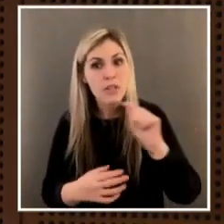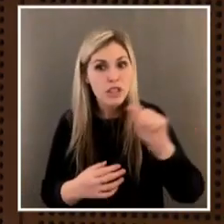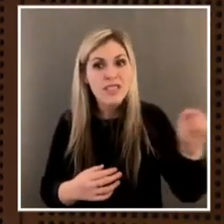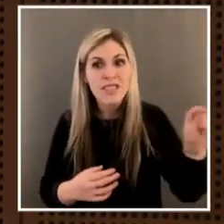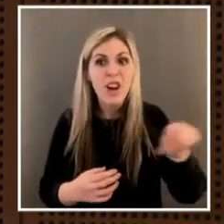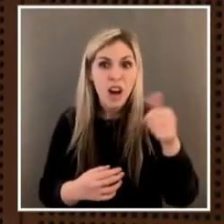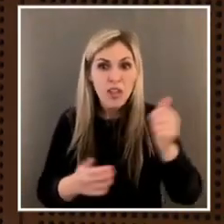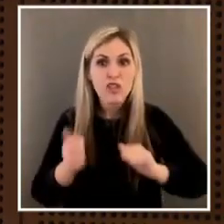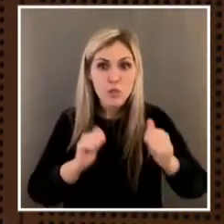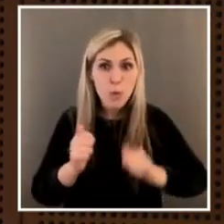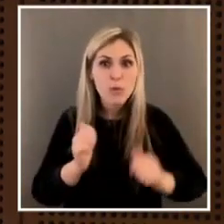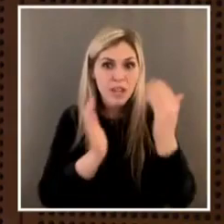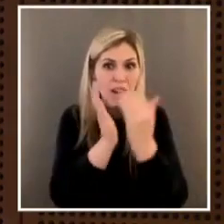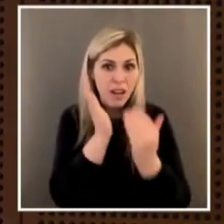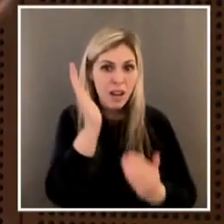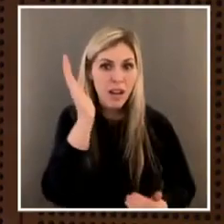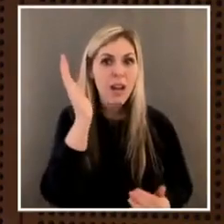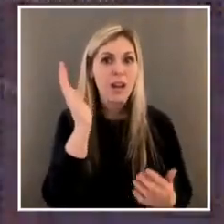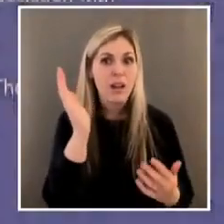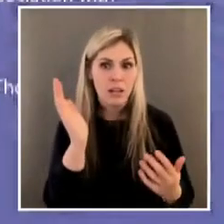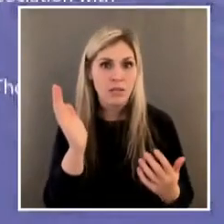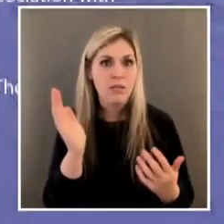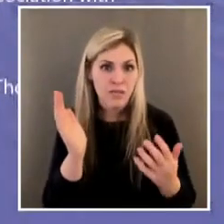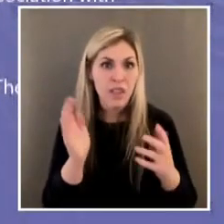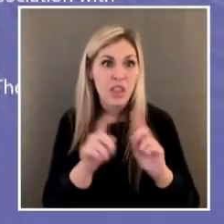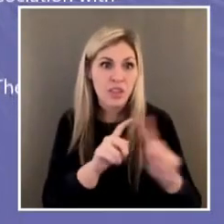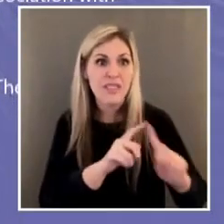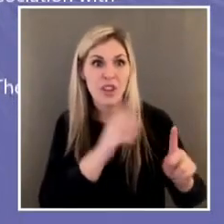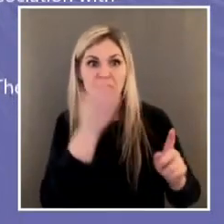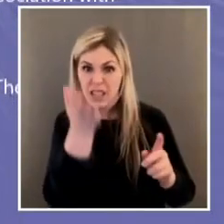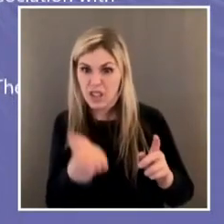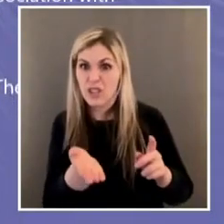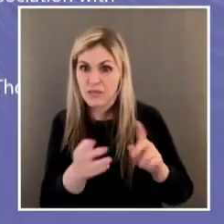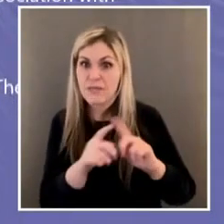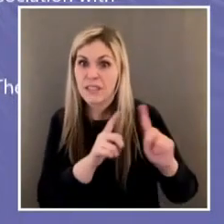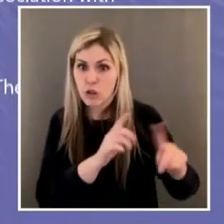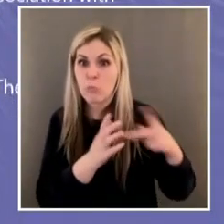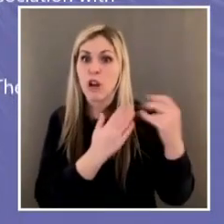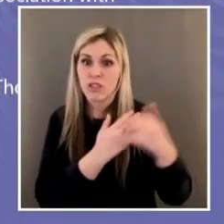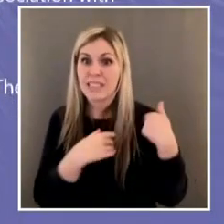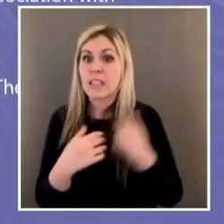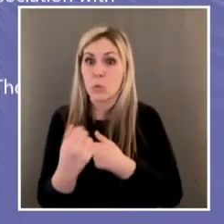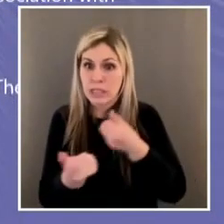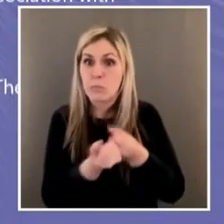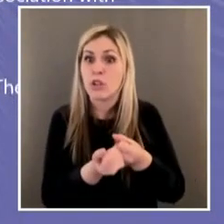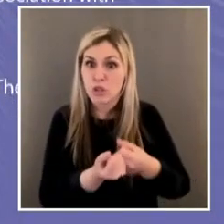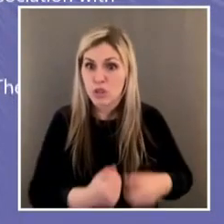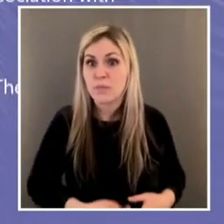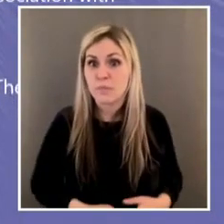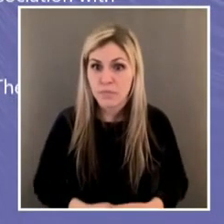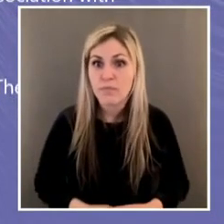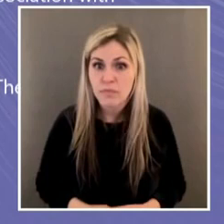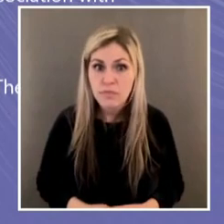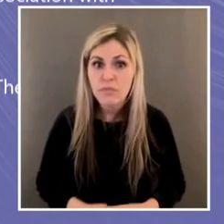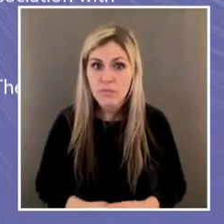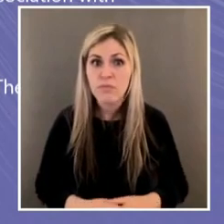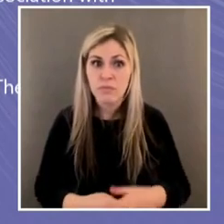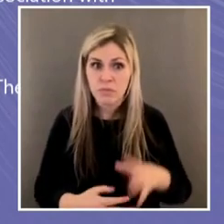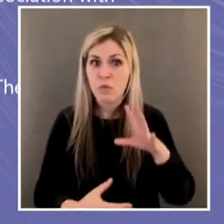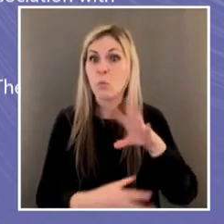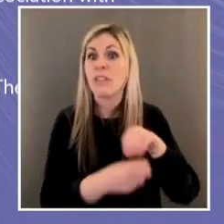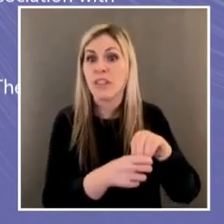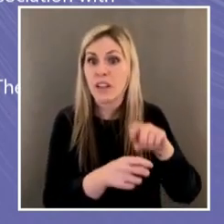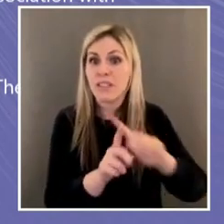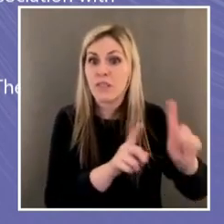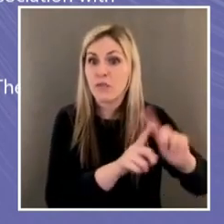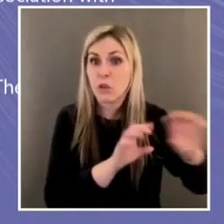more. These are all the different productions that the Hansberry Project sponsored through other organizations around the